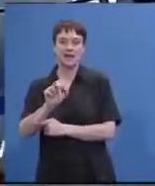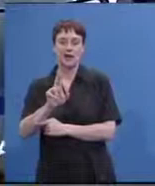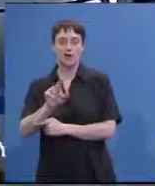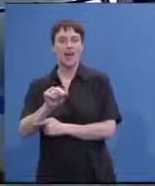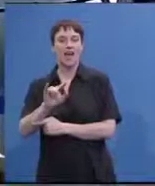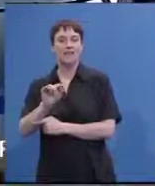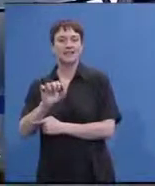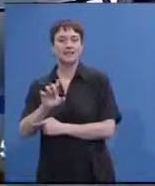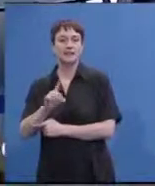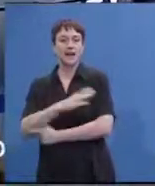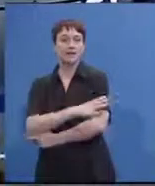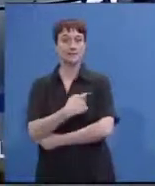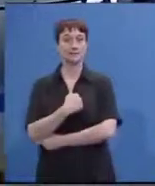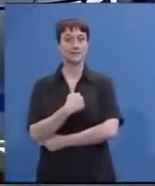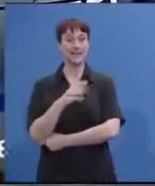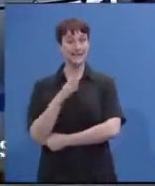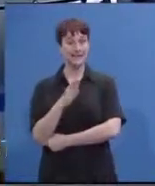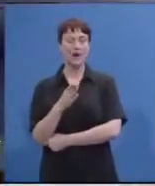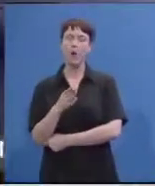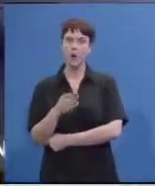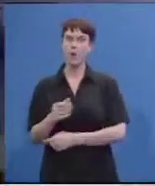big deal. Yeah. And I think I remember